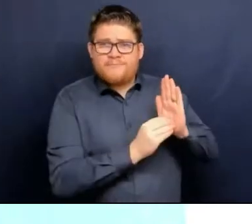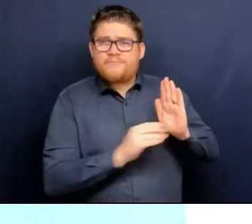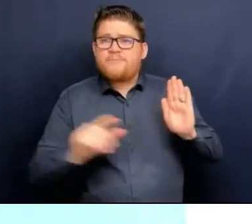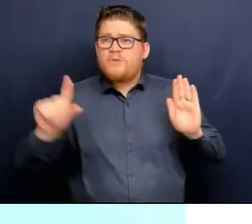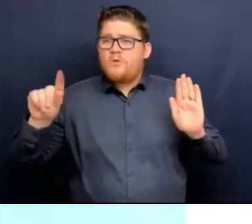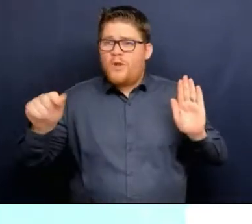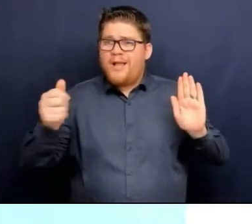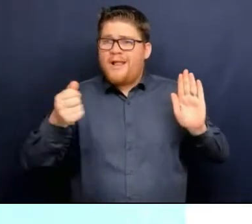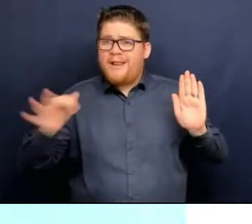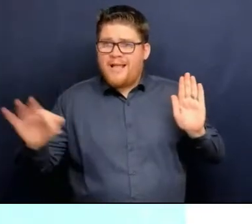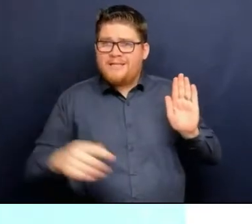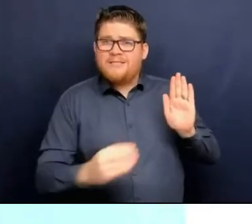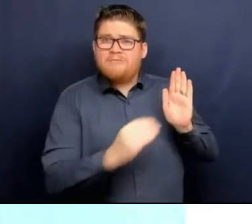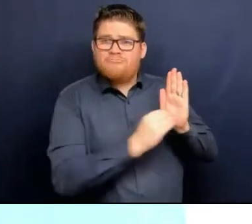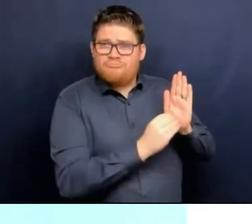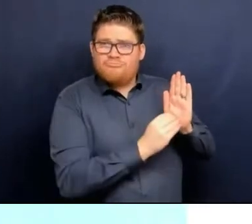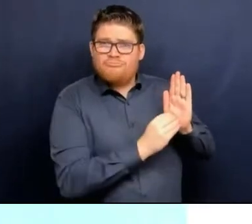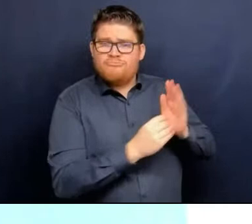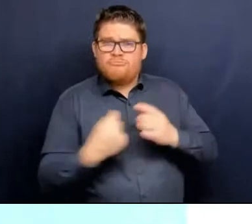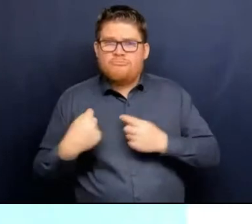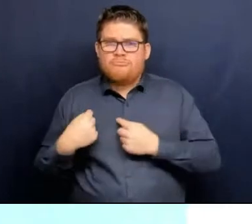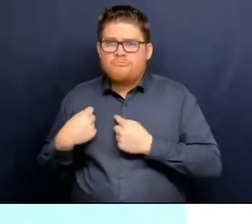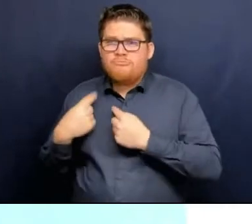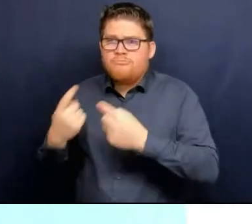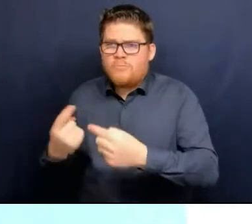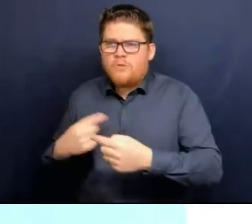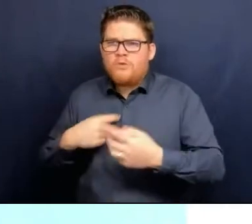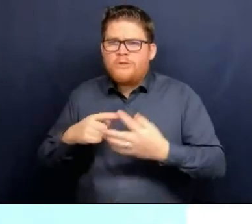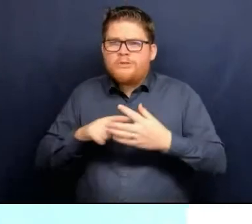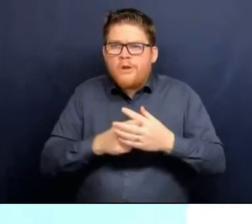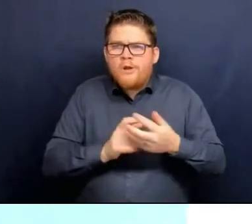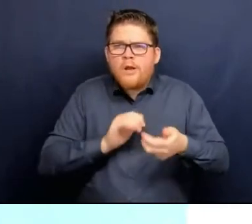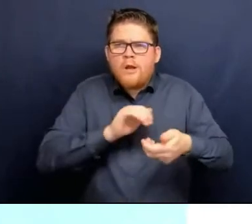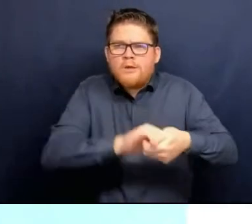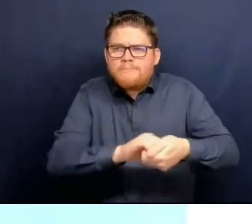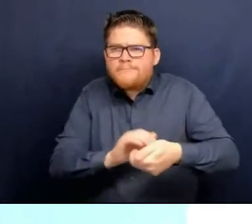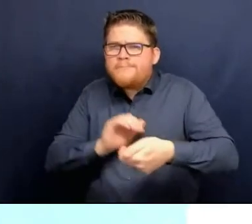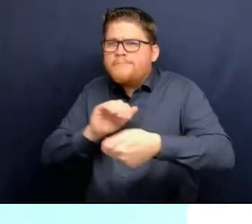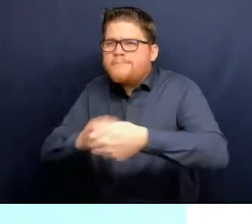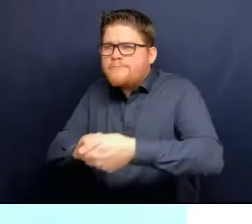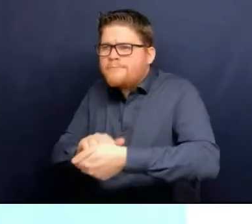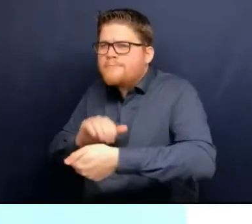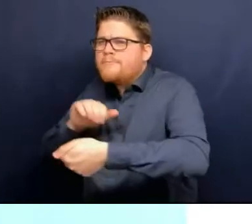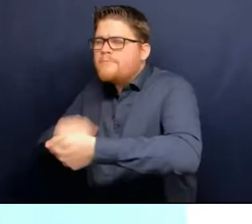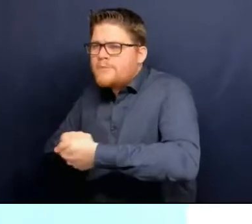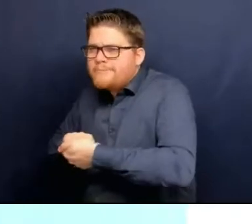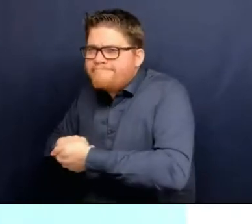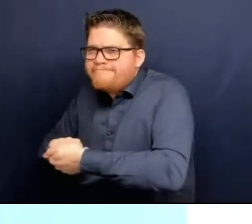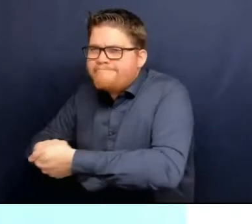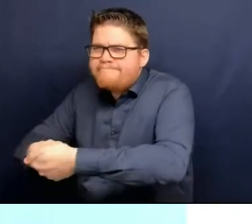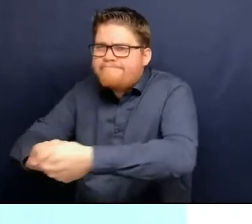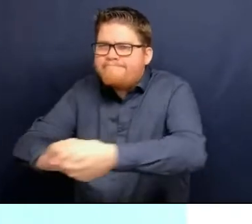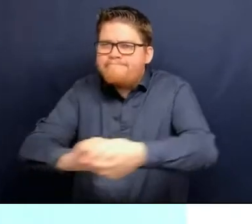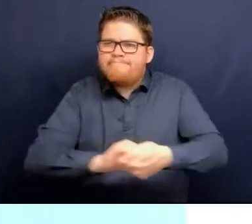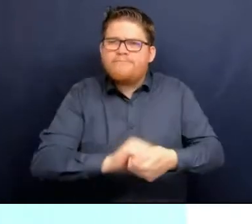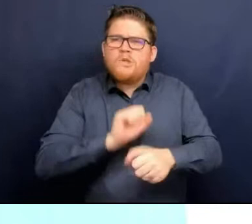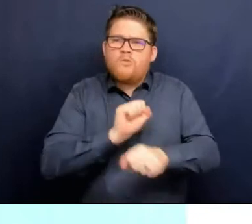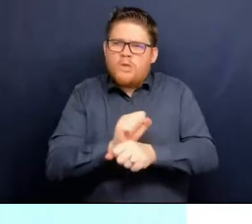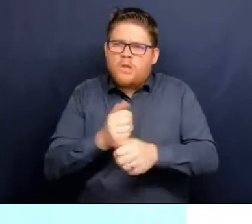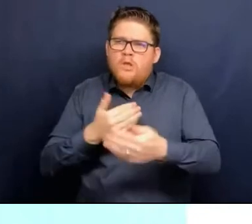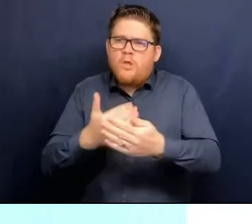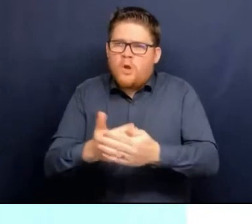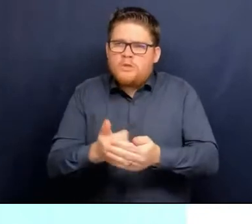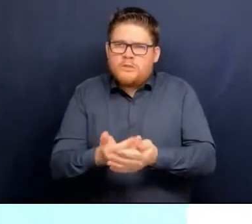cooperative enterprise. And we faced, and no one needs to be reminded in this room, immense challenges during this